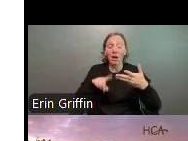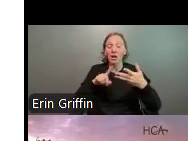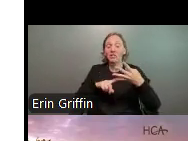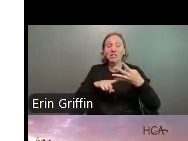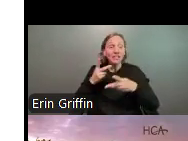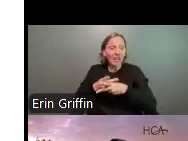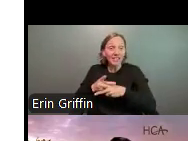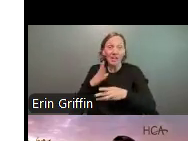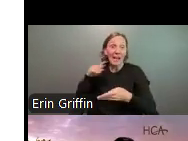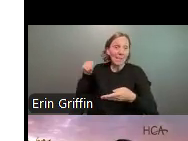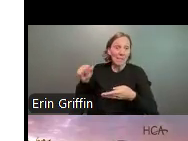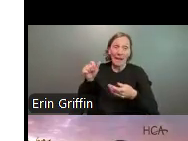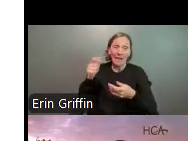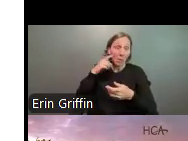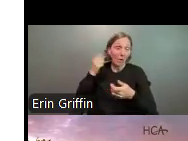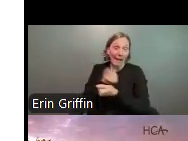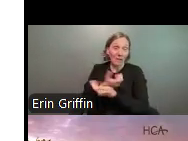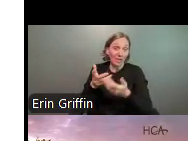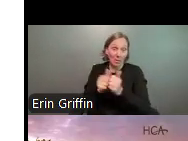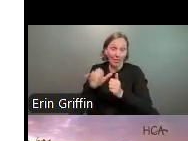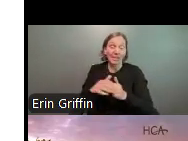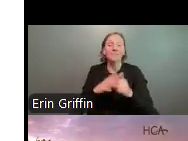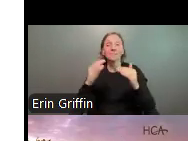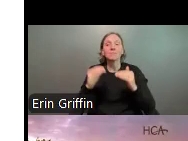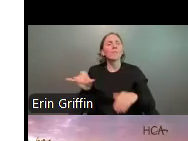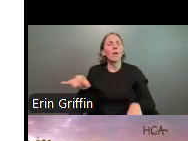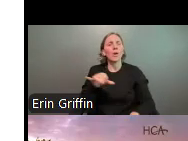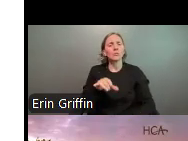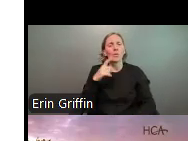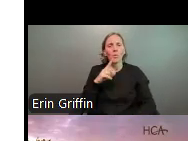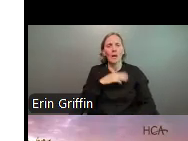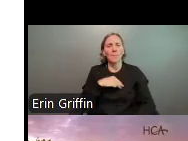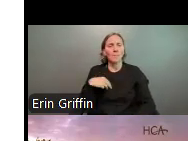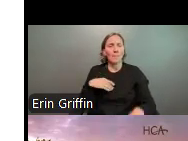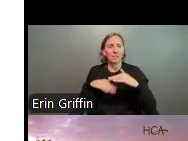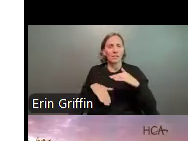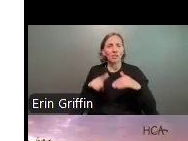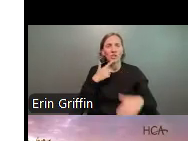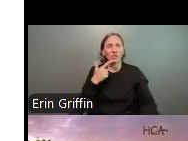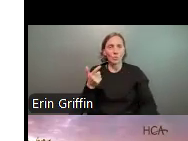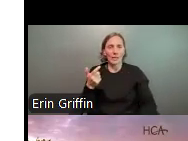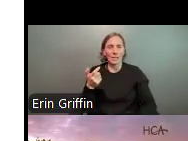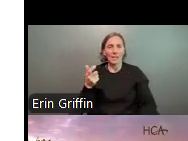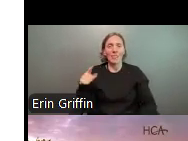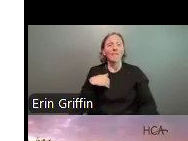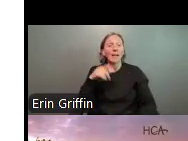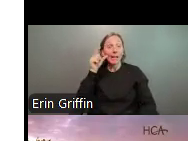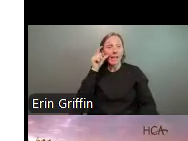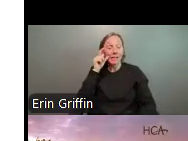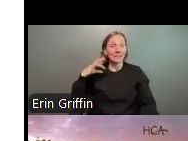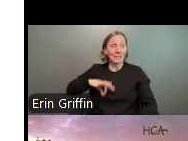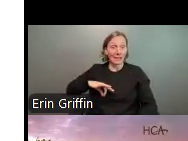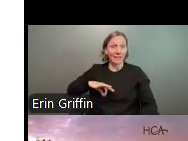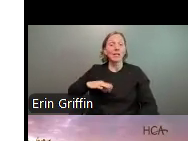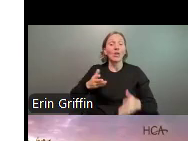of things. Also, for members under 21, they have a glasses benefit through